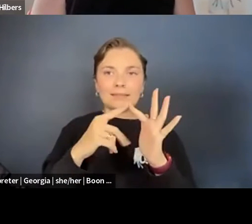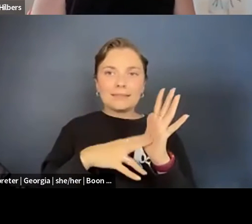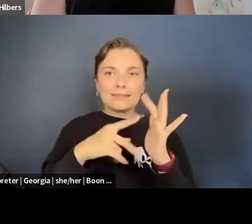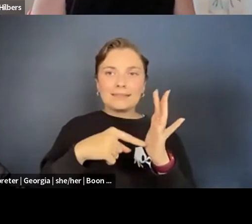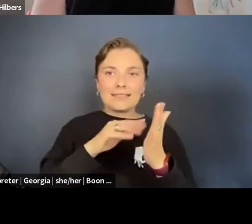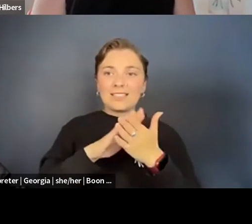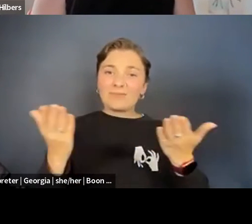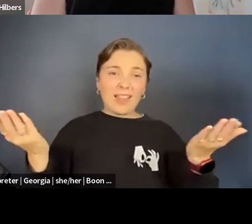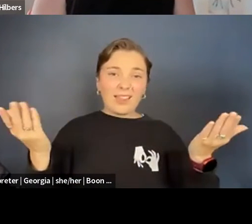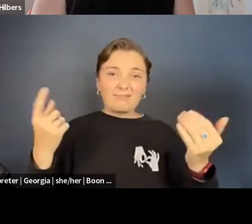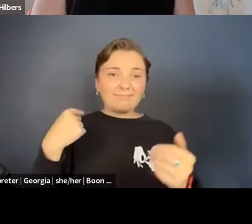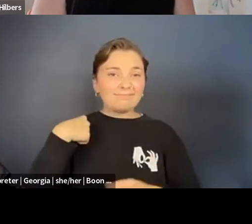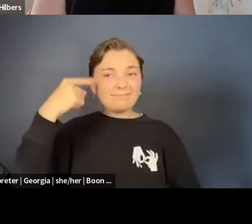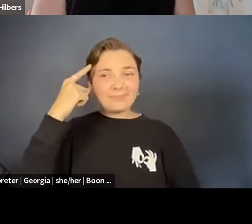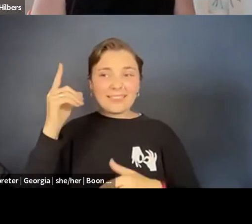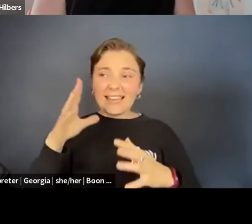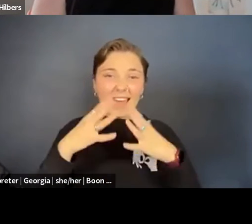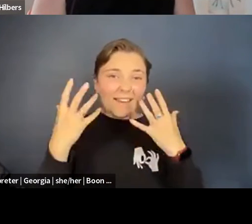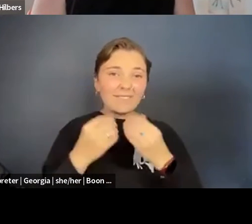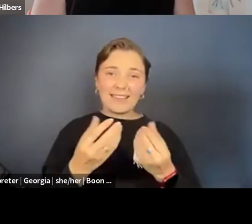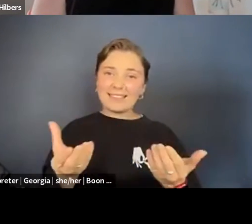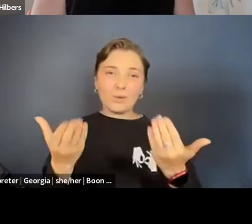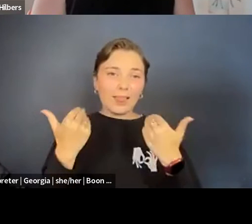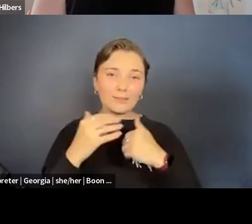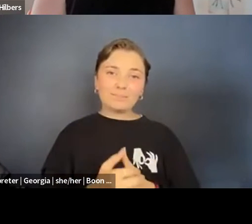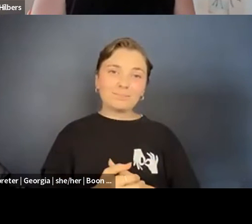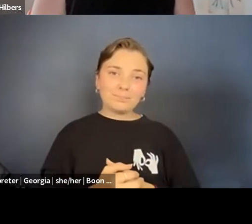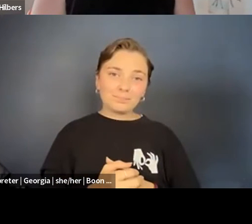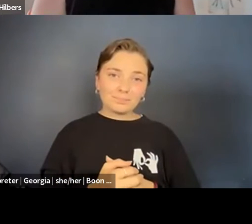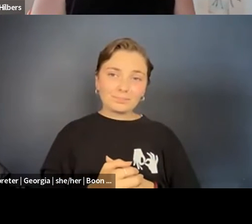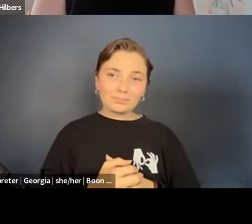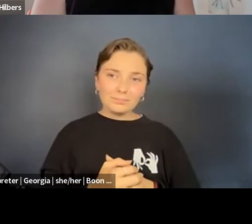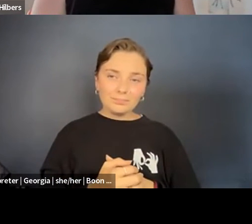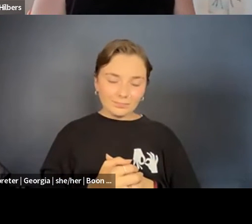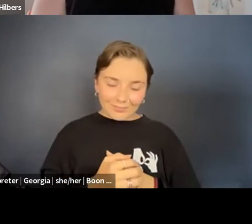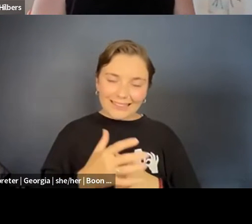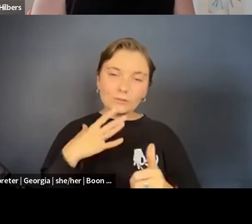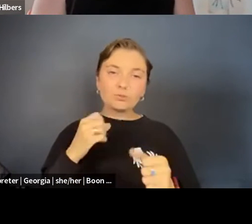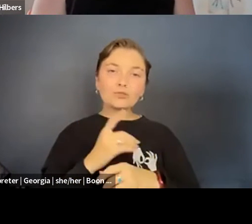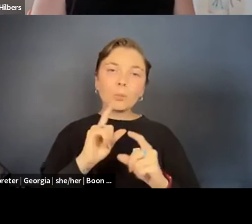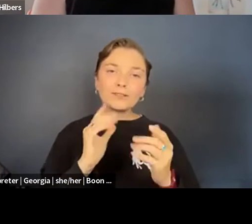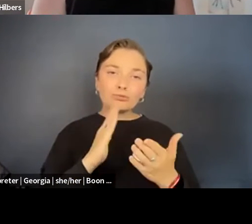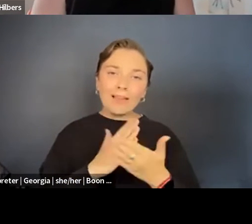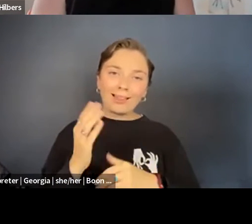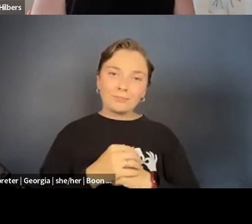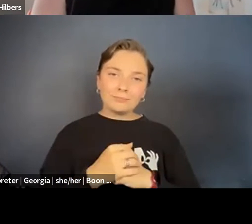Well, I think everything's welcome, because as long as it's real, because sometimes it isn't all nice.